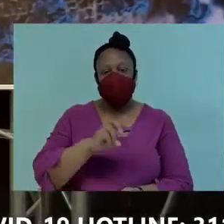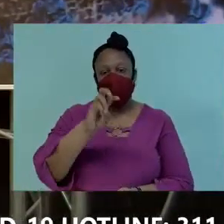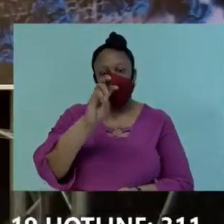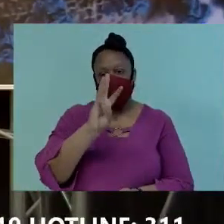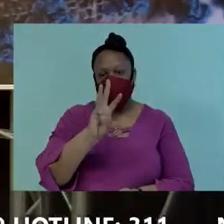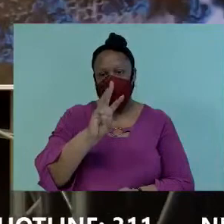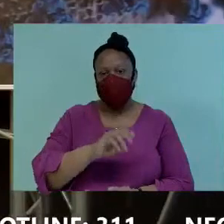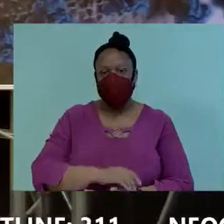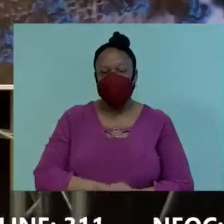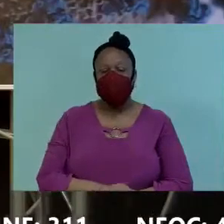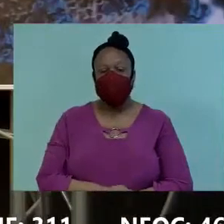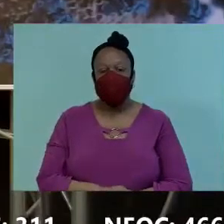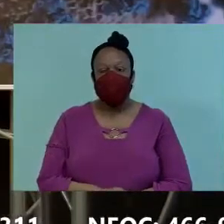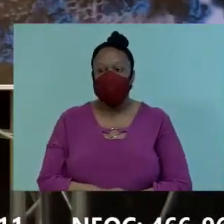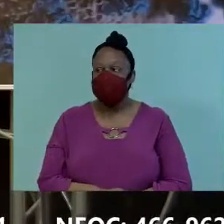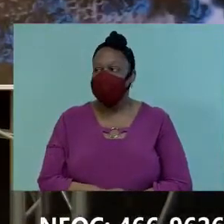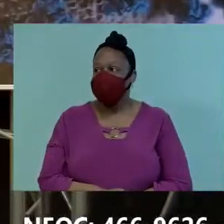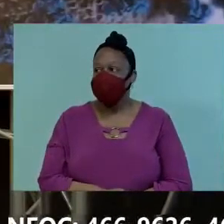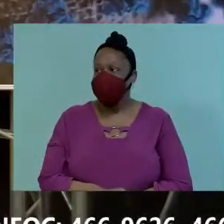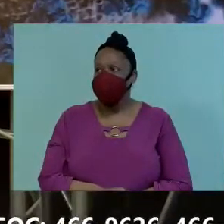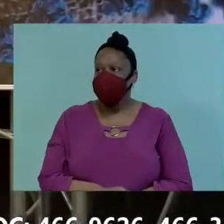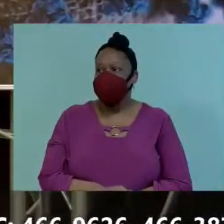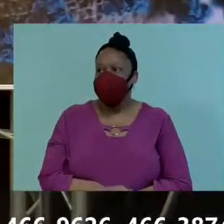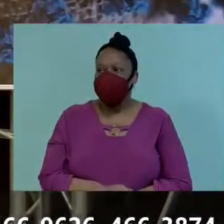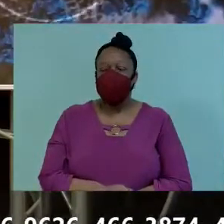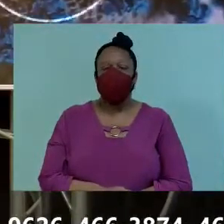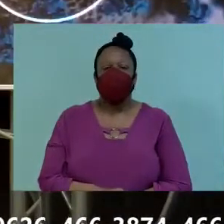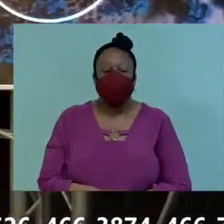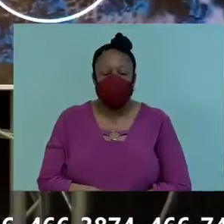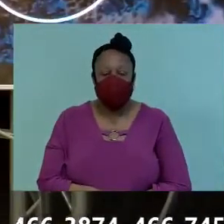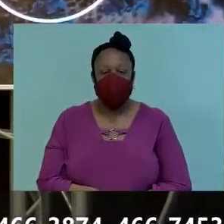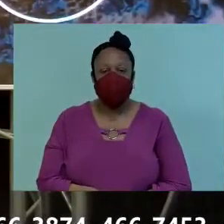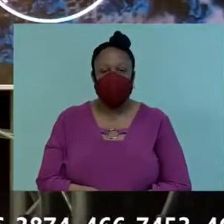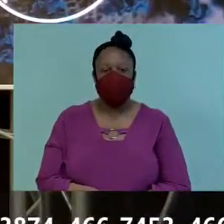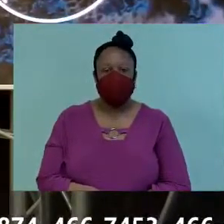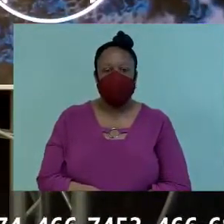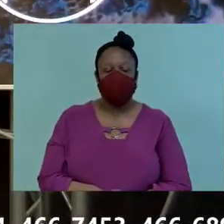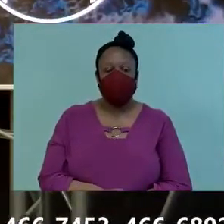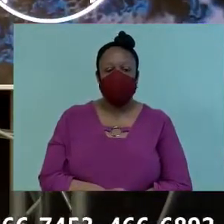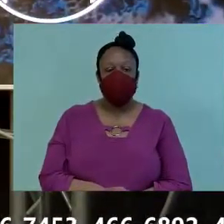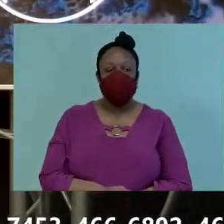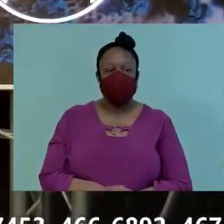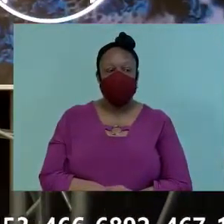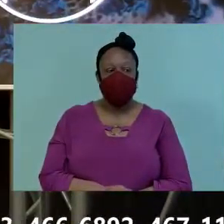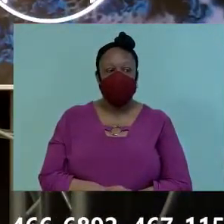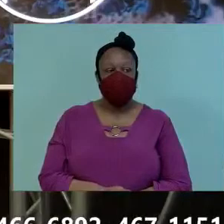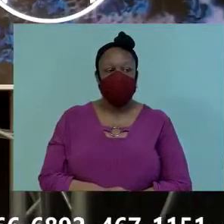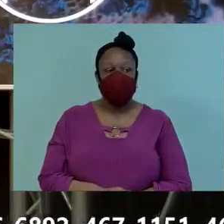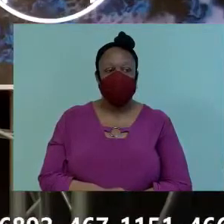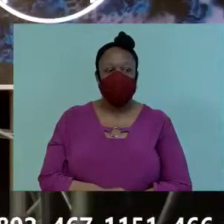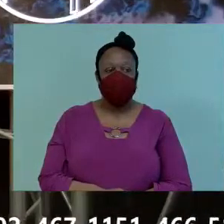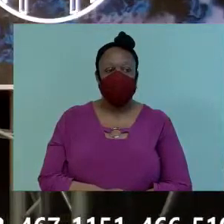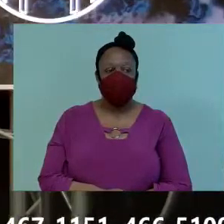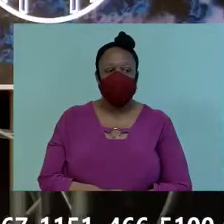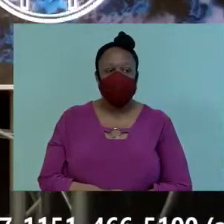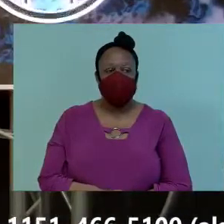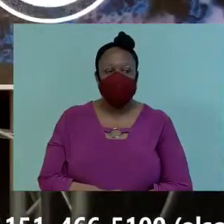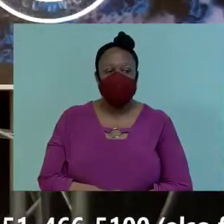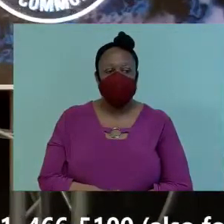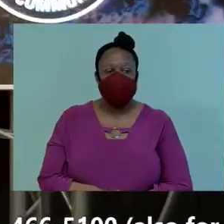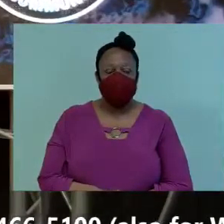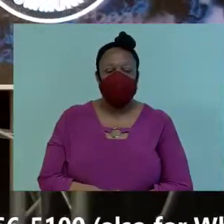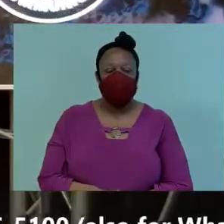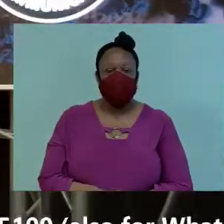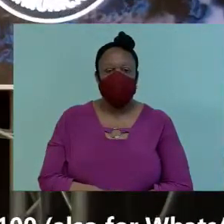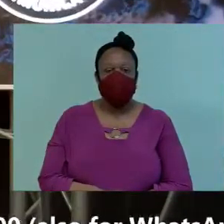of questions, our Medical Chief of Staff, Dr. Cameron Wilkinson. And